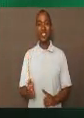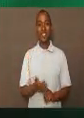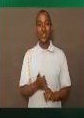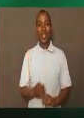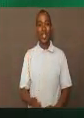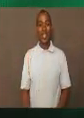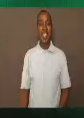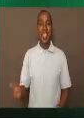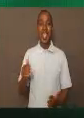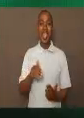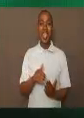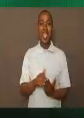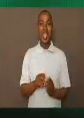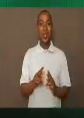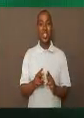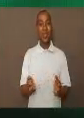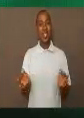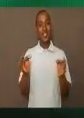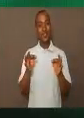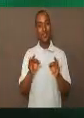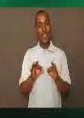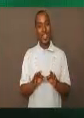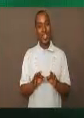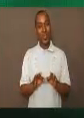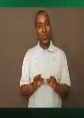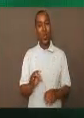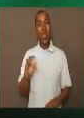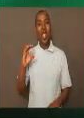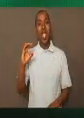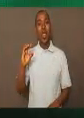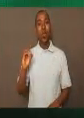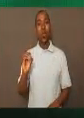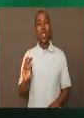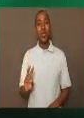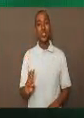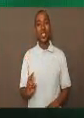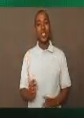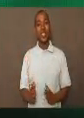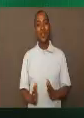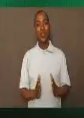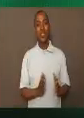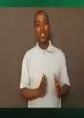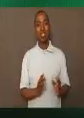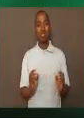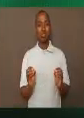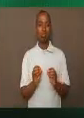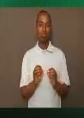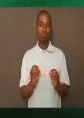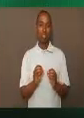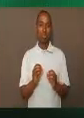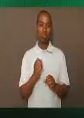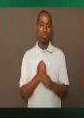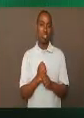Also, it is important that the carbon dioxide that is produced does not build